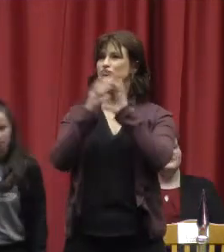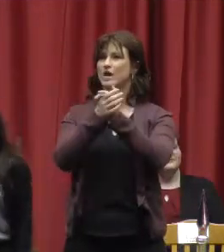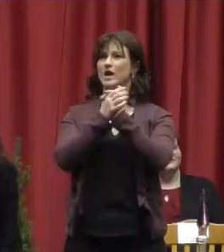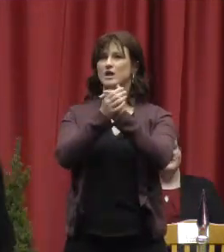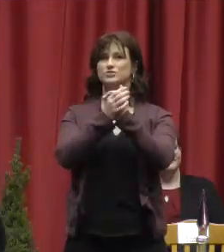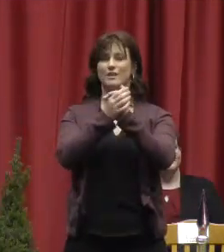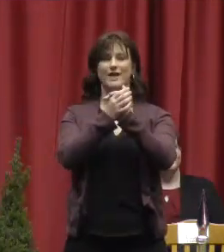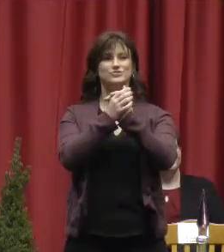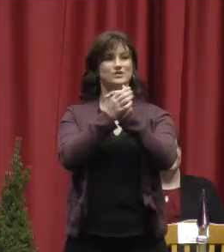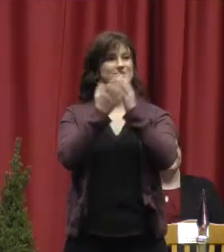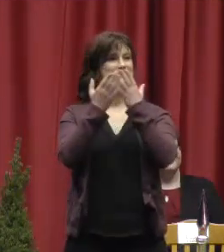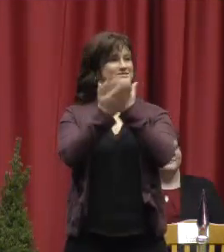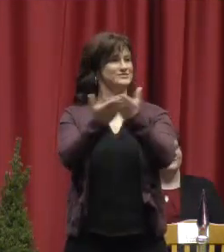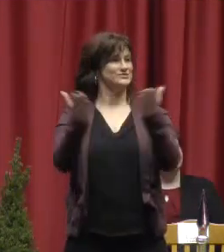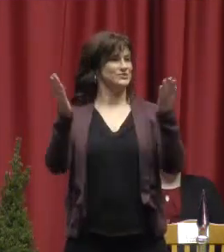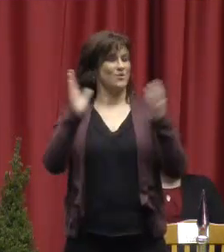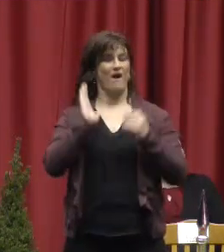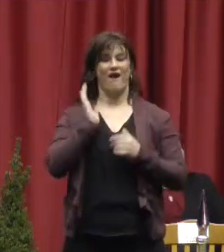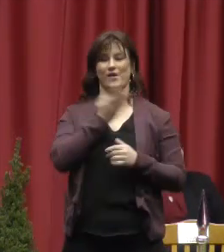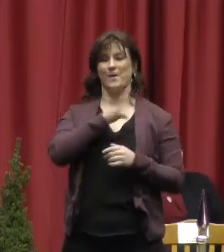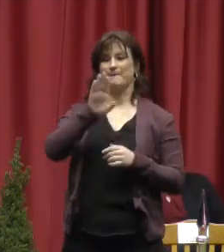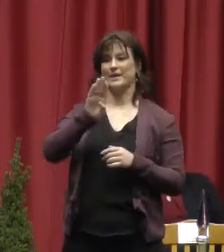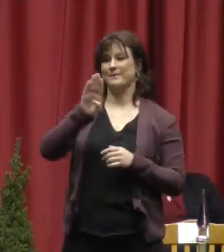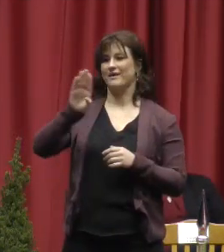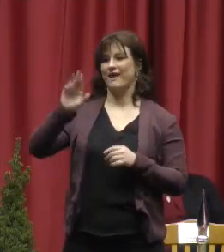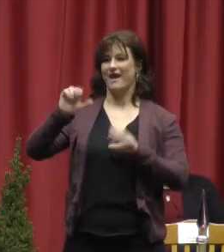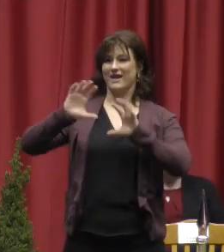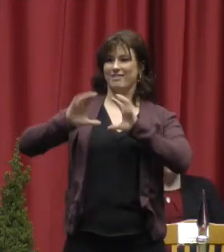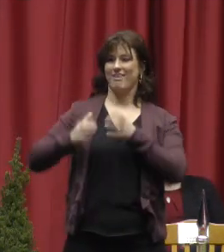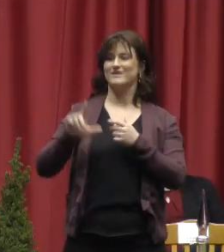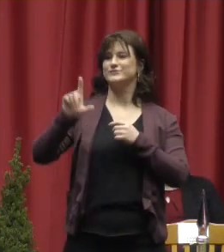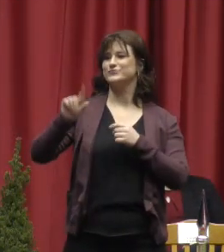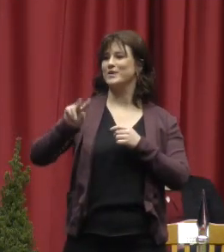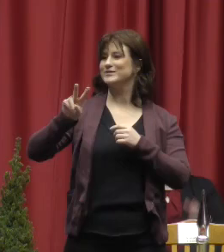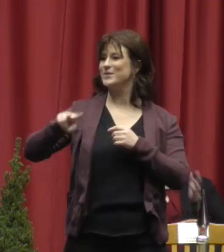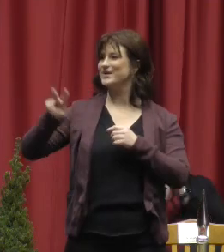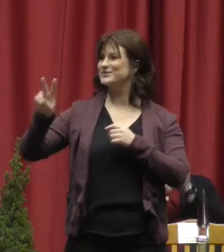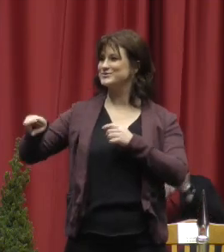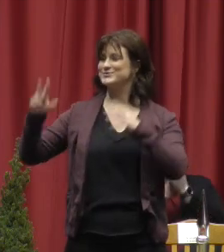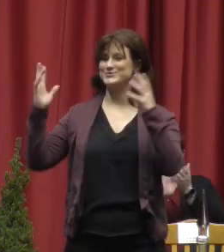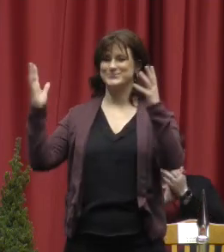Congratulations to our BBA class of 2022.